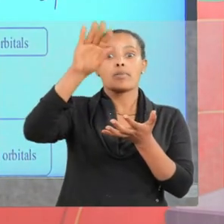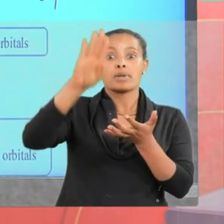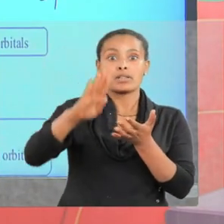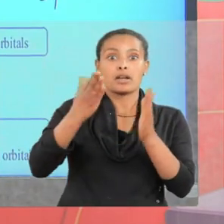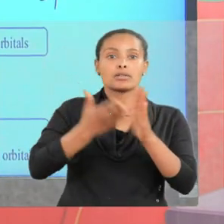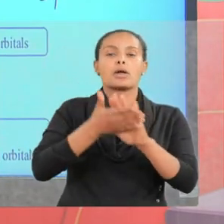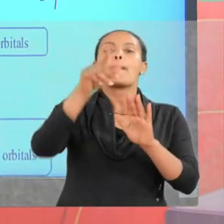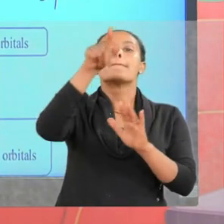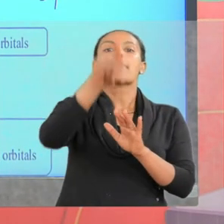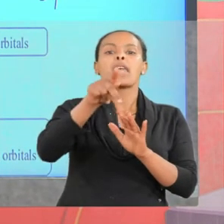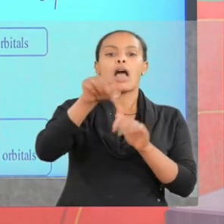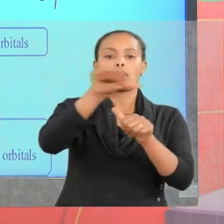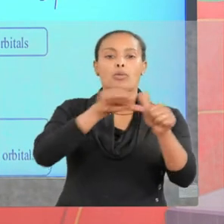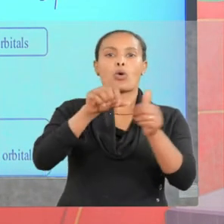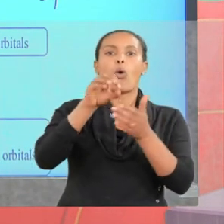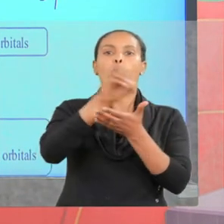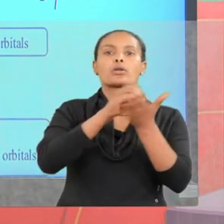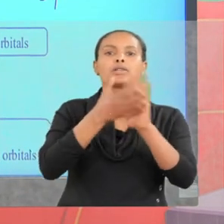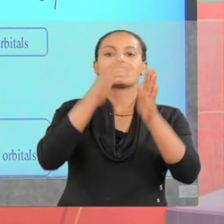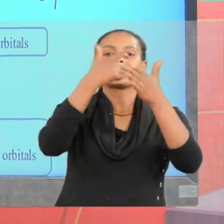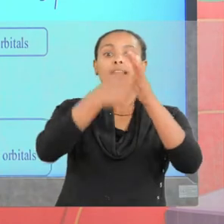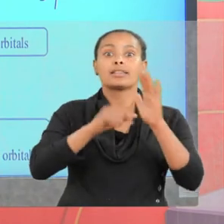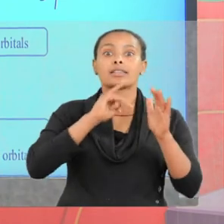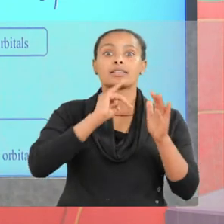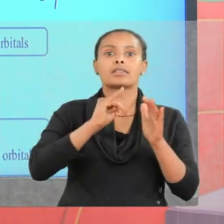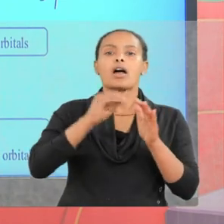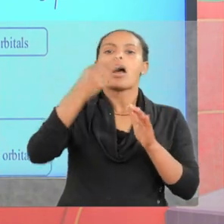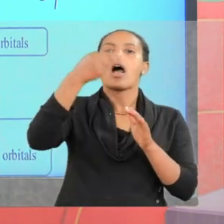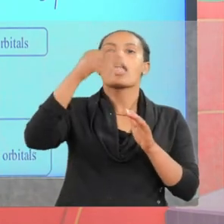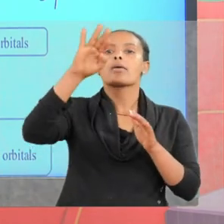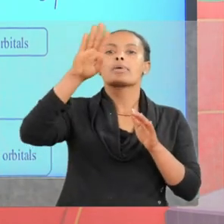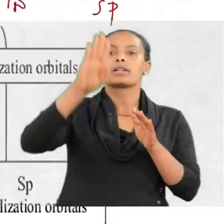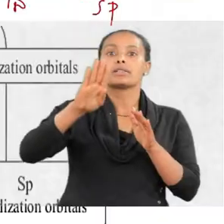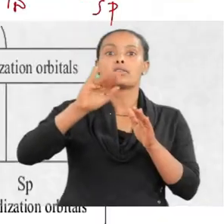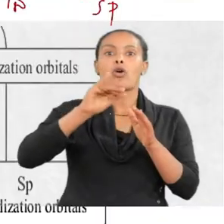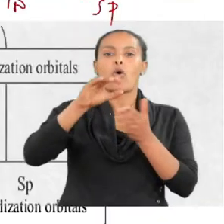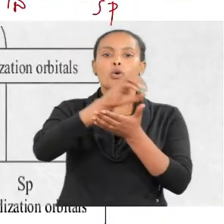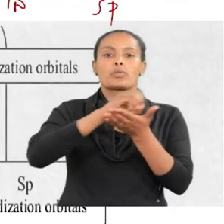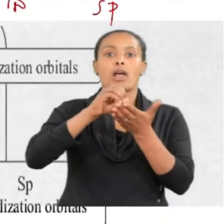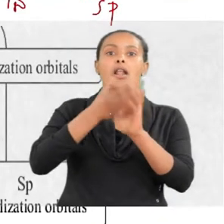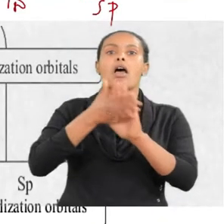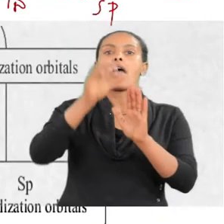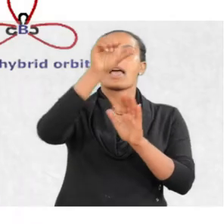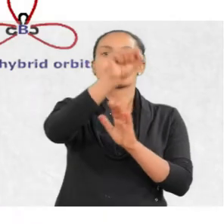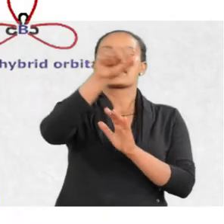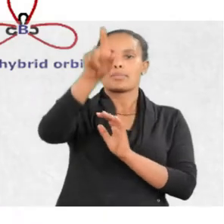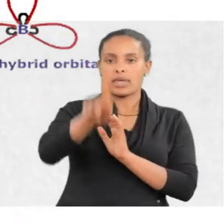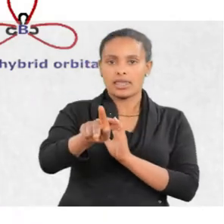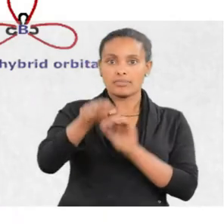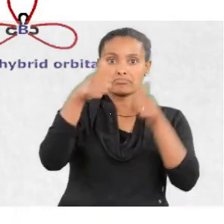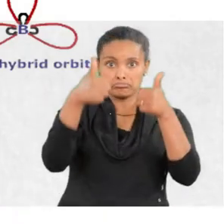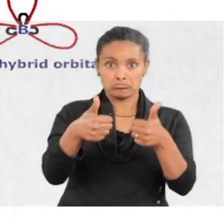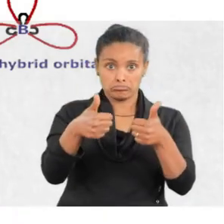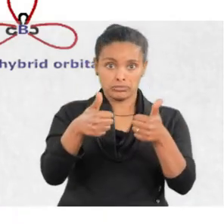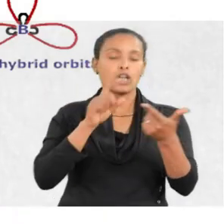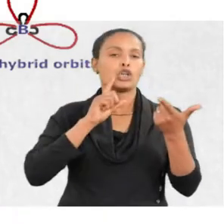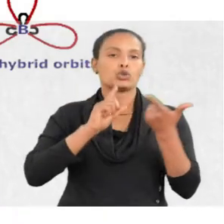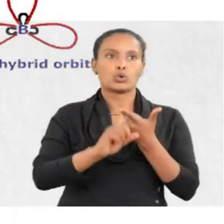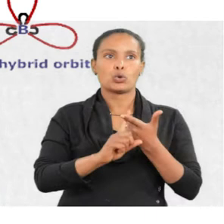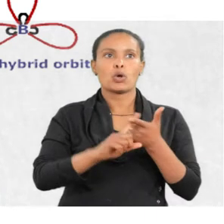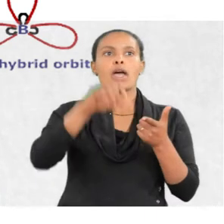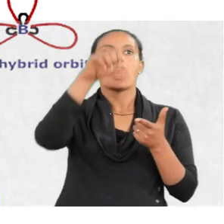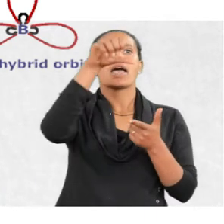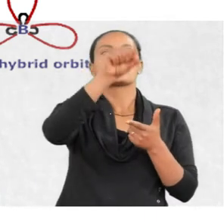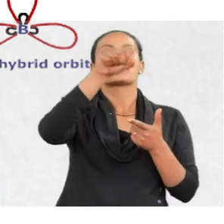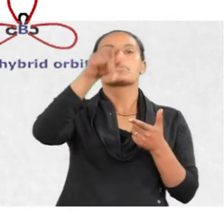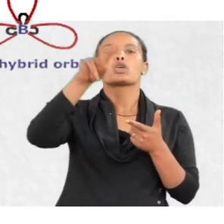with P atomic orbital, the resulting hybrid orbital is SP. Two,